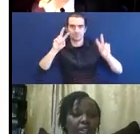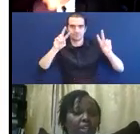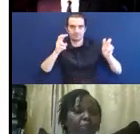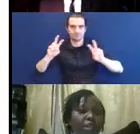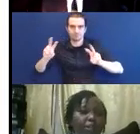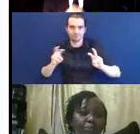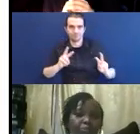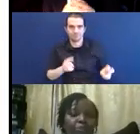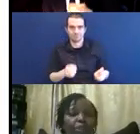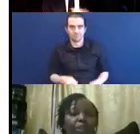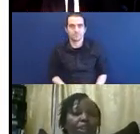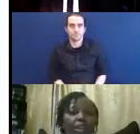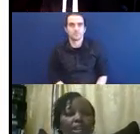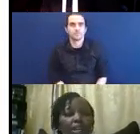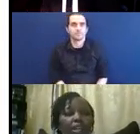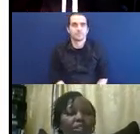Yeah, I will